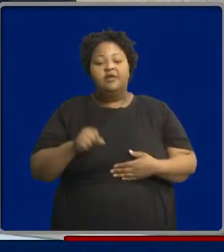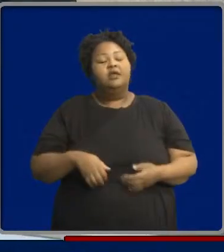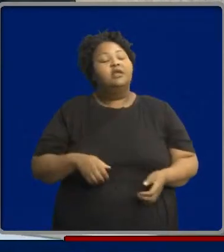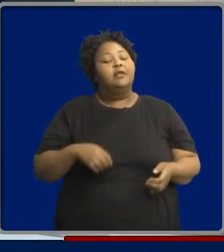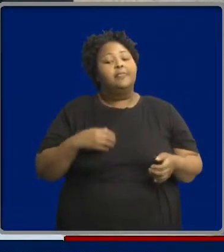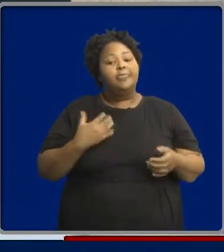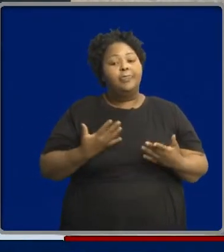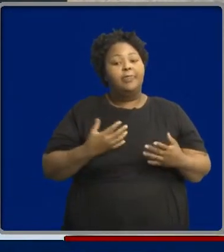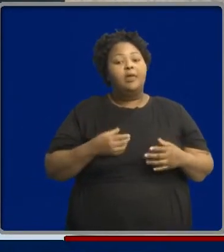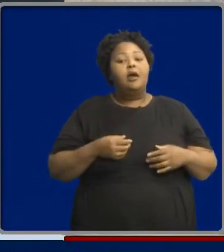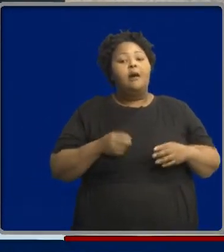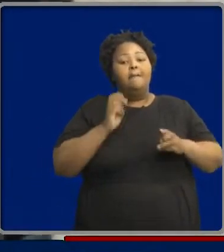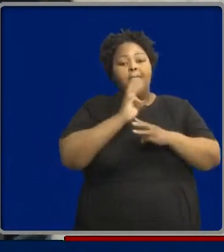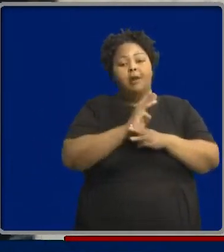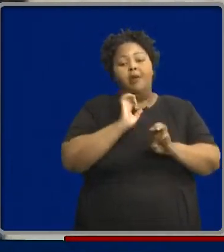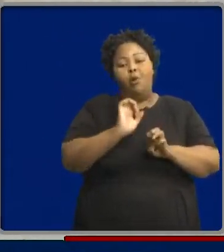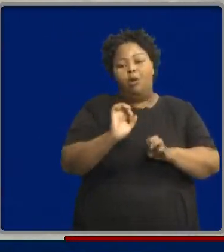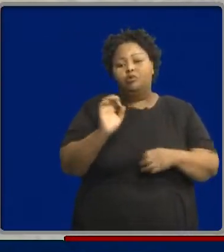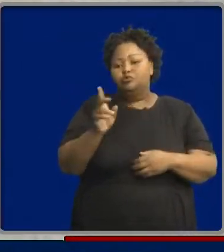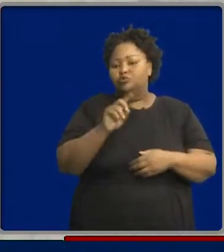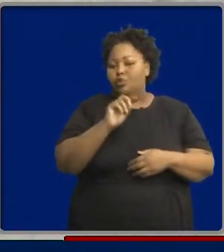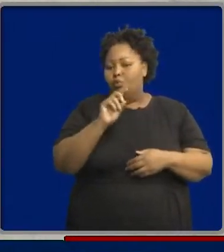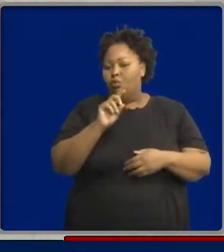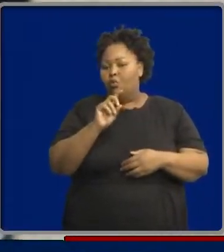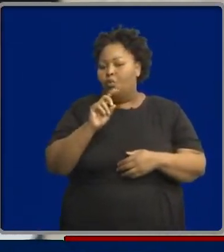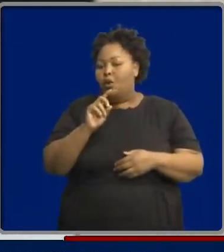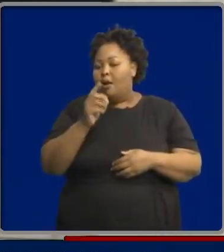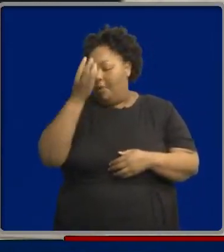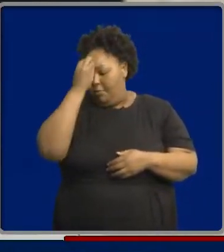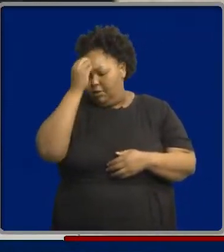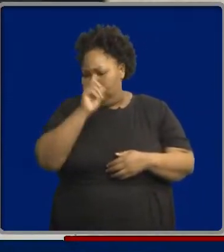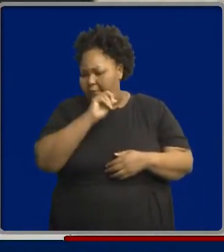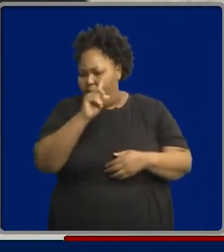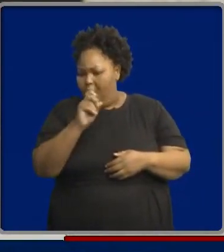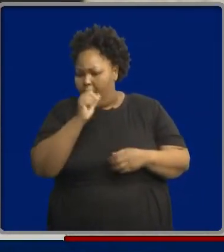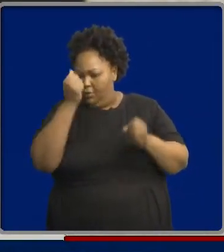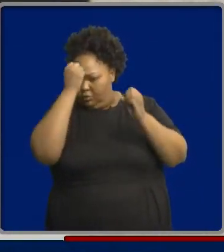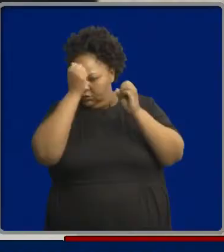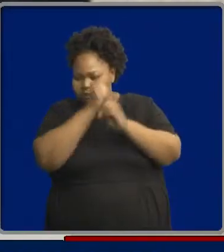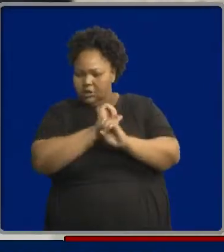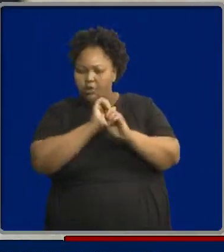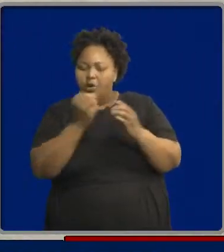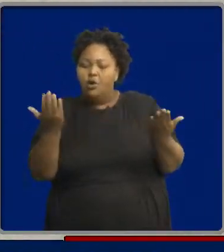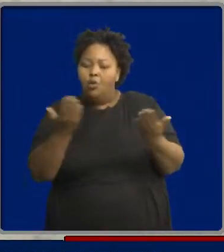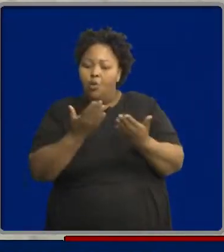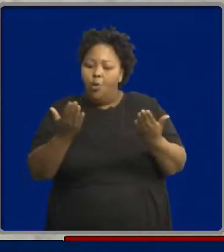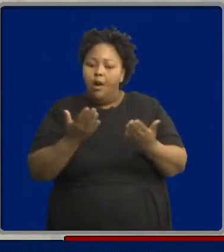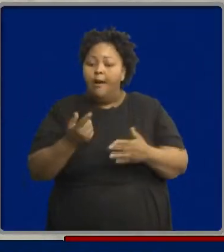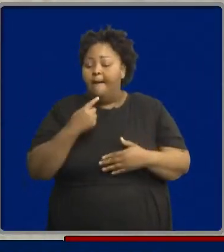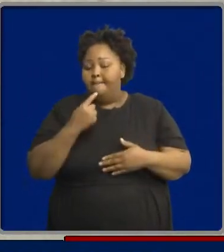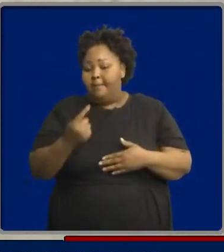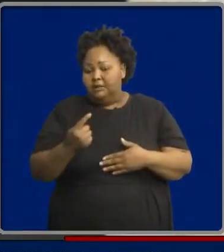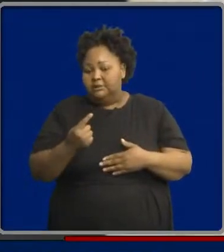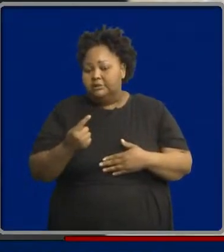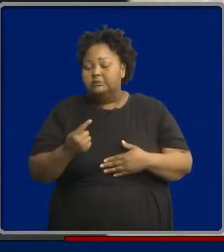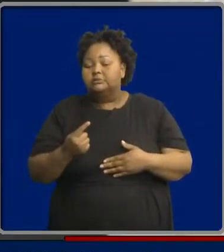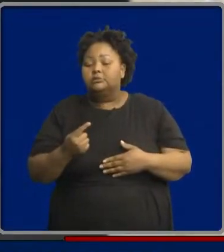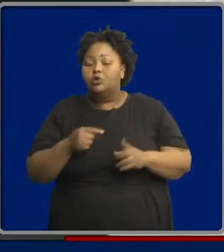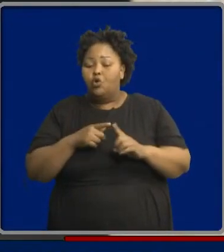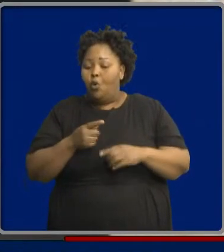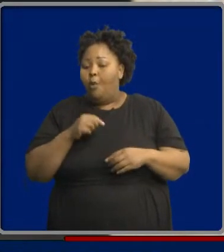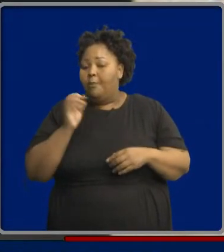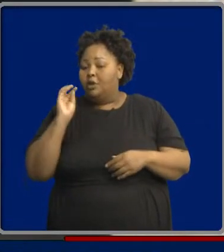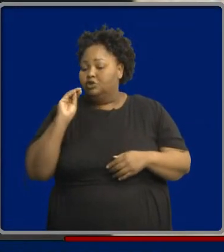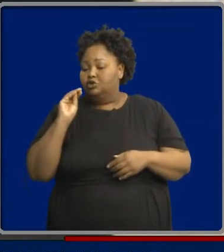her son Andile was. She says when she told them that he had gone to Johannesburg, they did not believe her. She further claims that